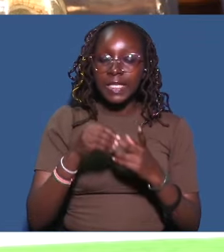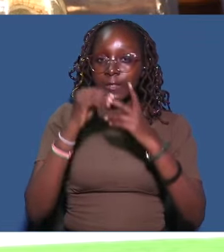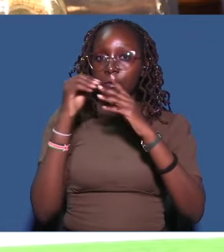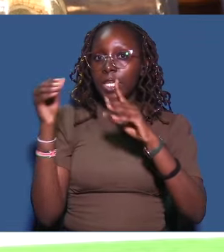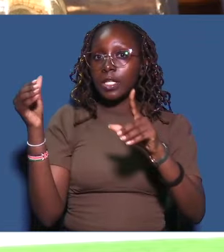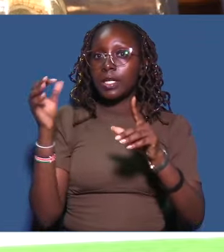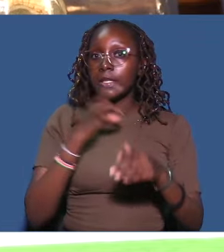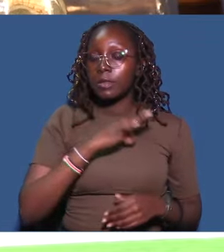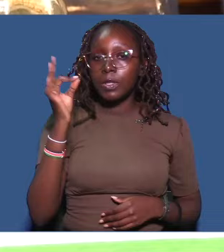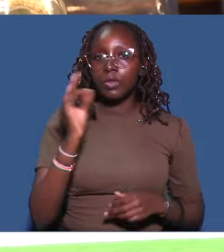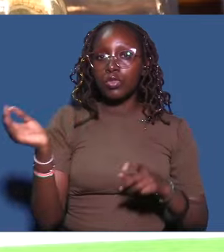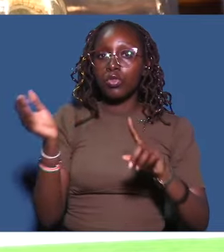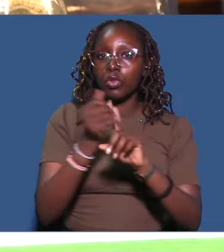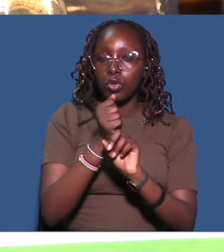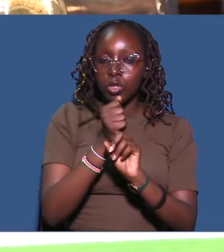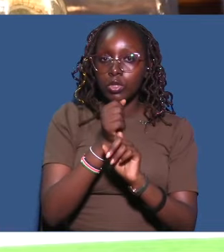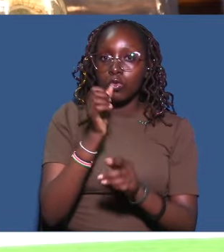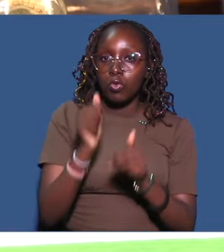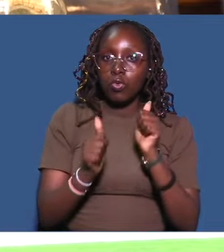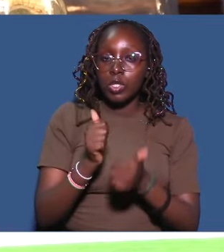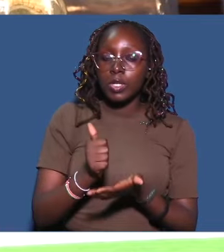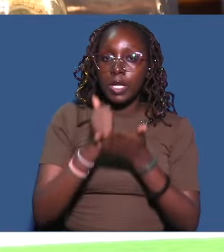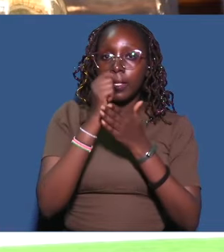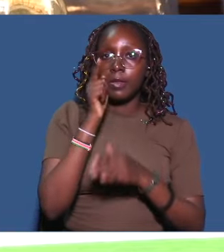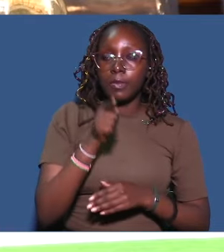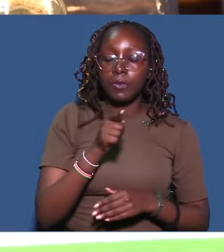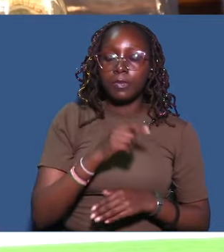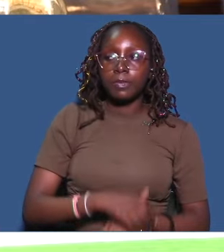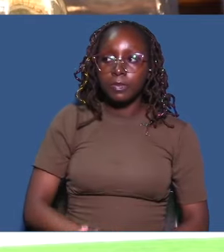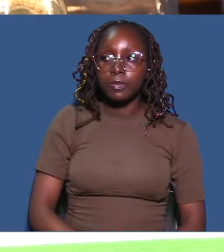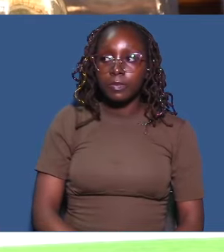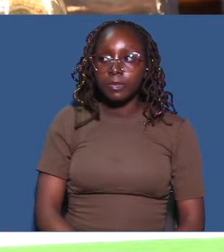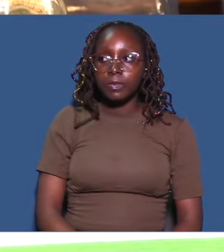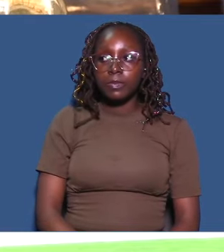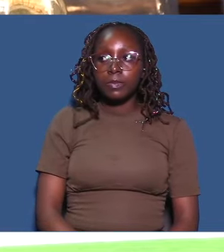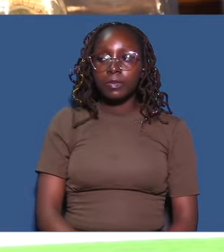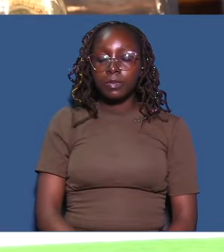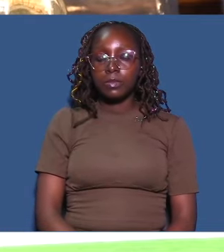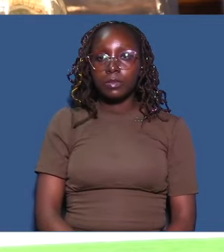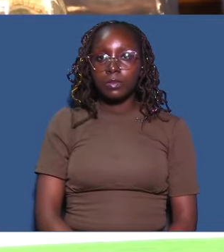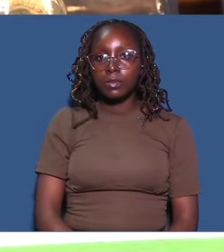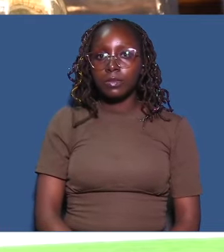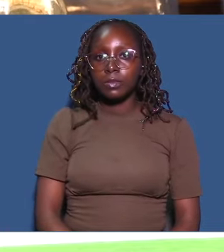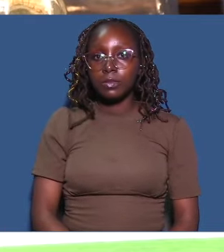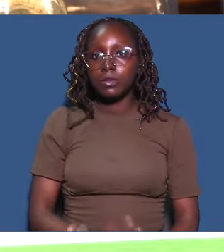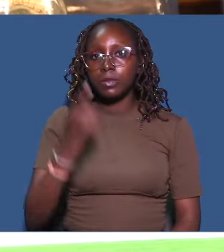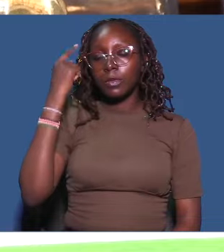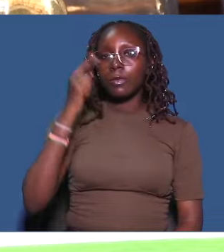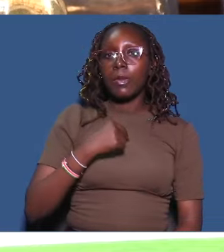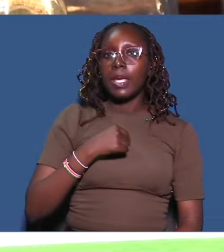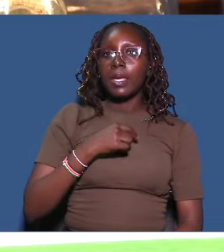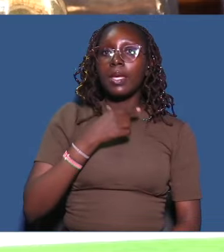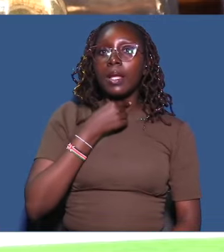help believers stay motivated and directed in their faith journey. Have them. And for me, I like it